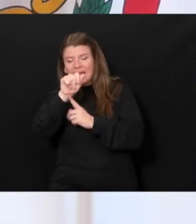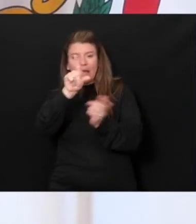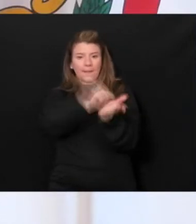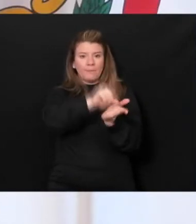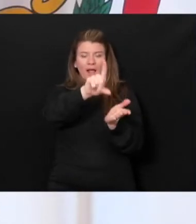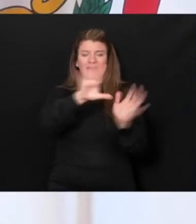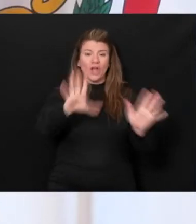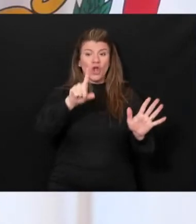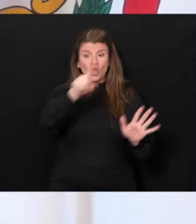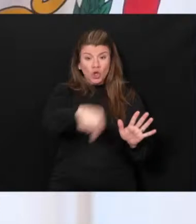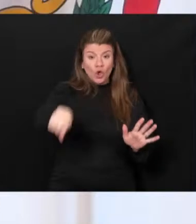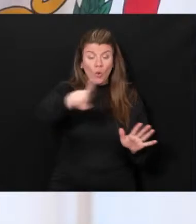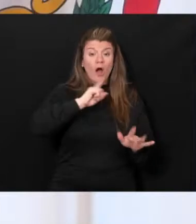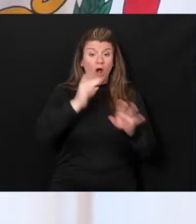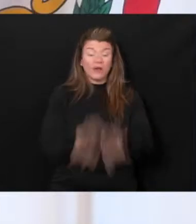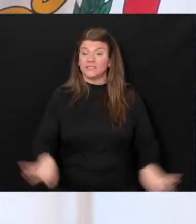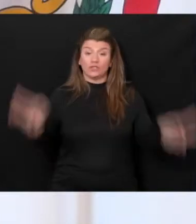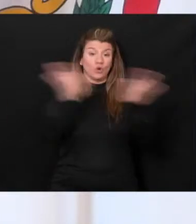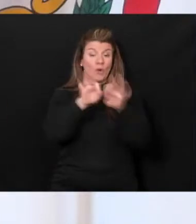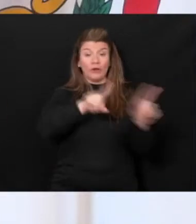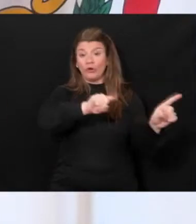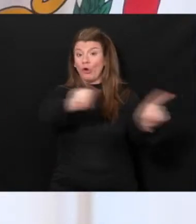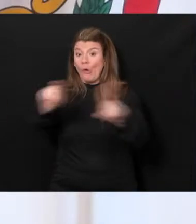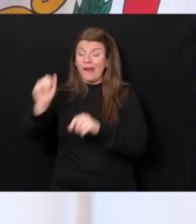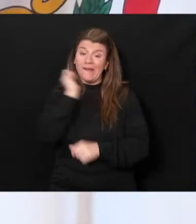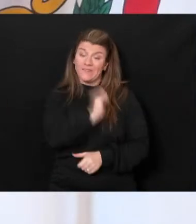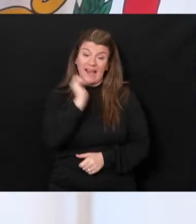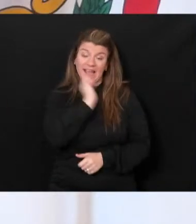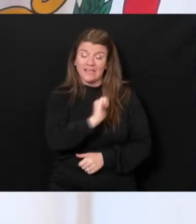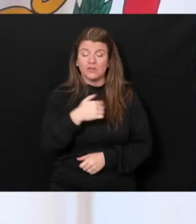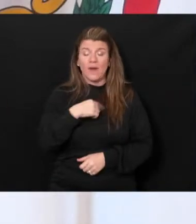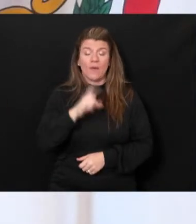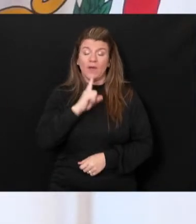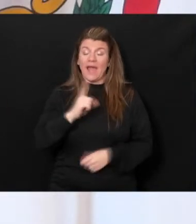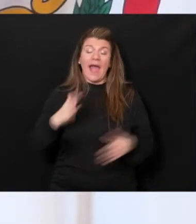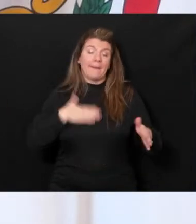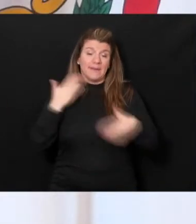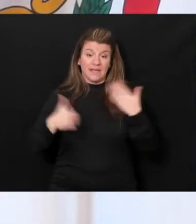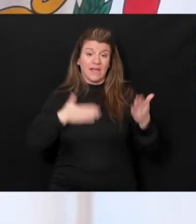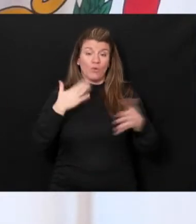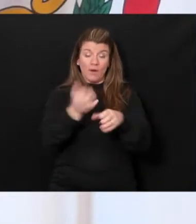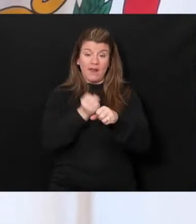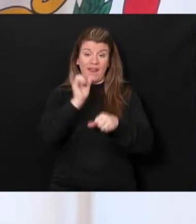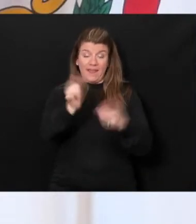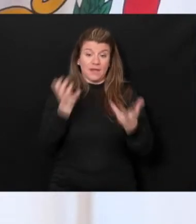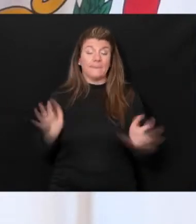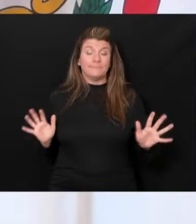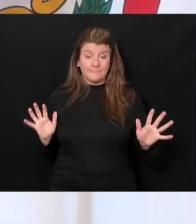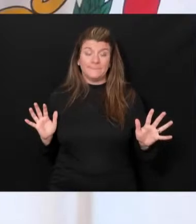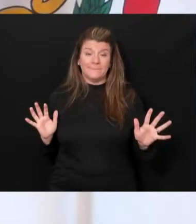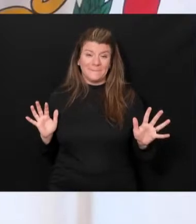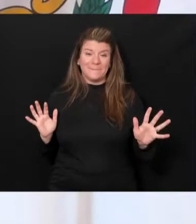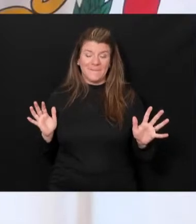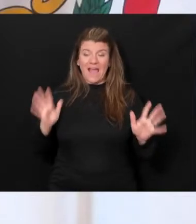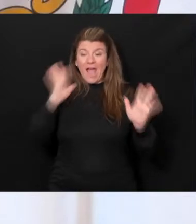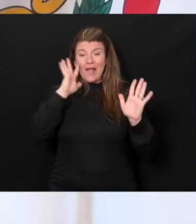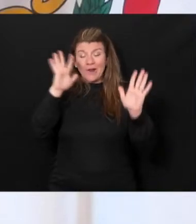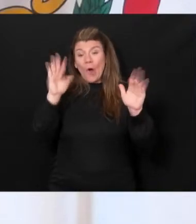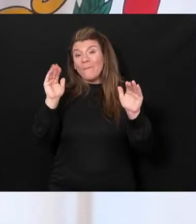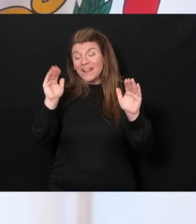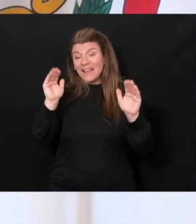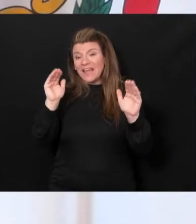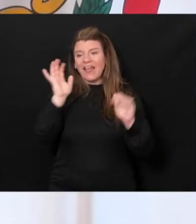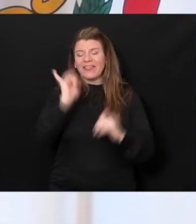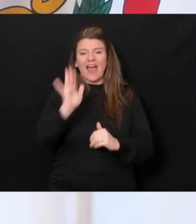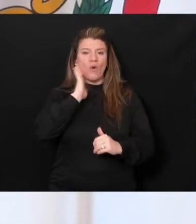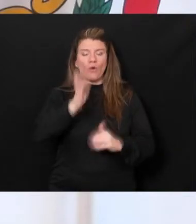are essential, and you're out there every day, and so I'm tickled to death we're getting that done, and hopefully that'll